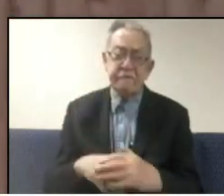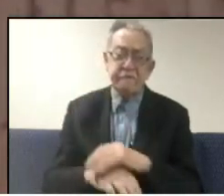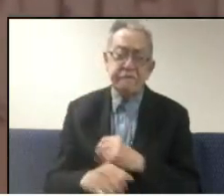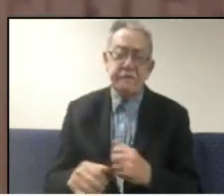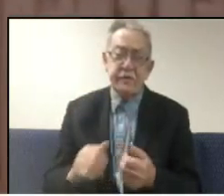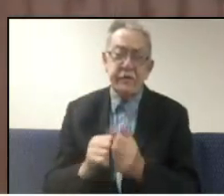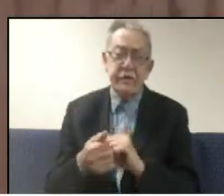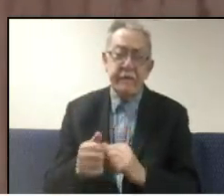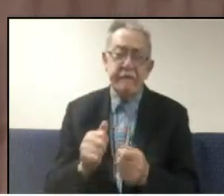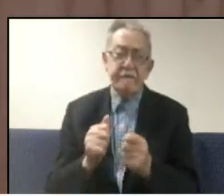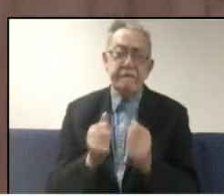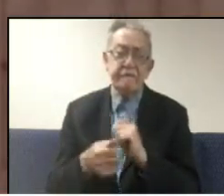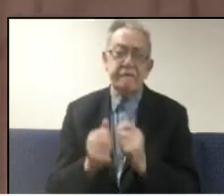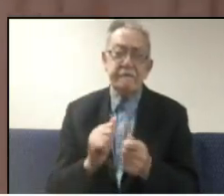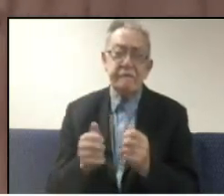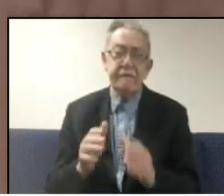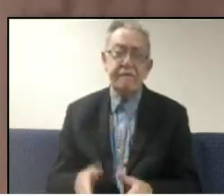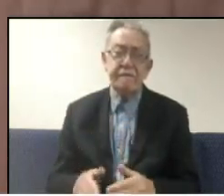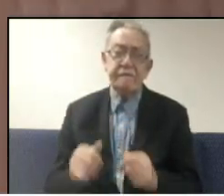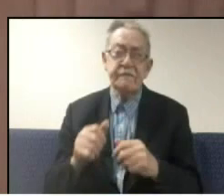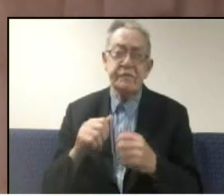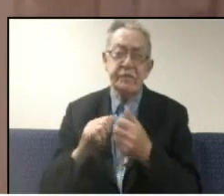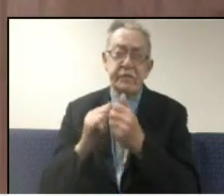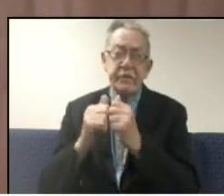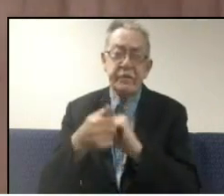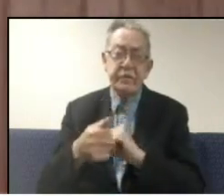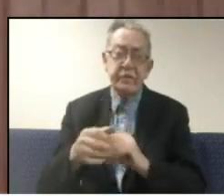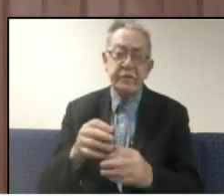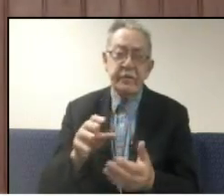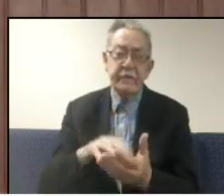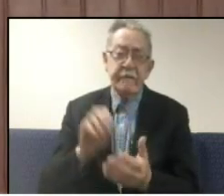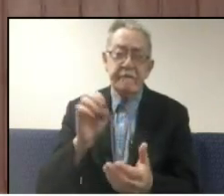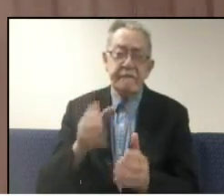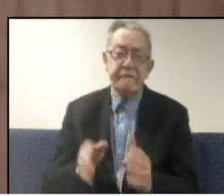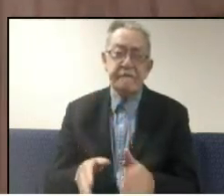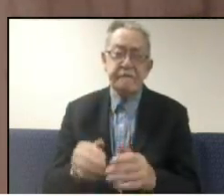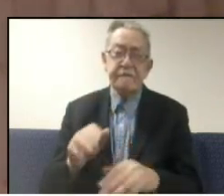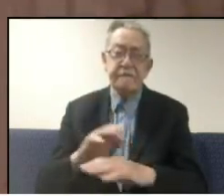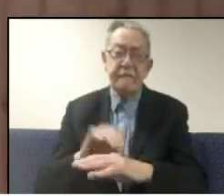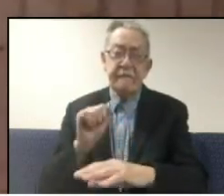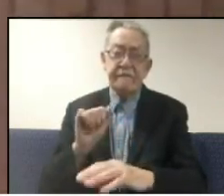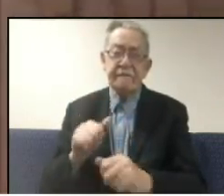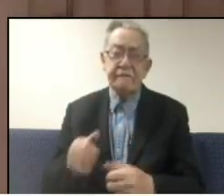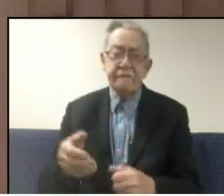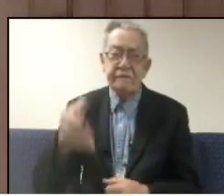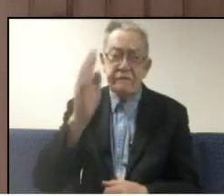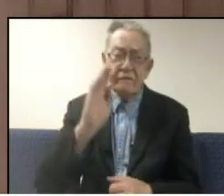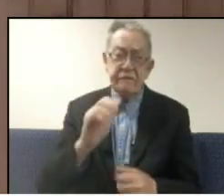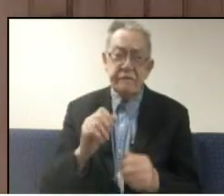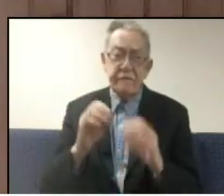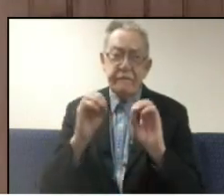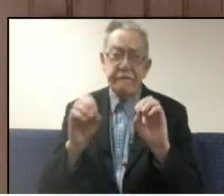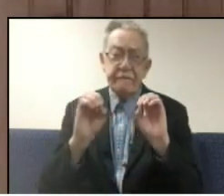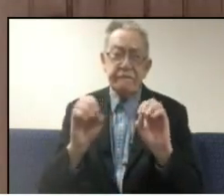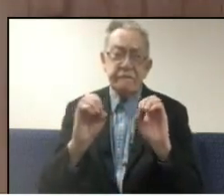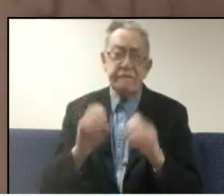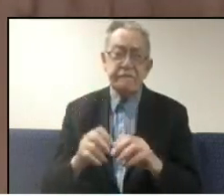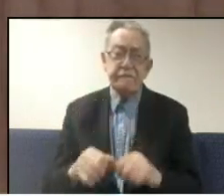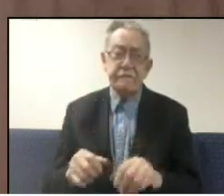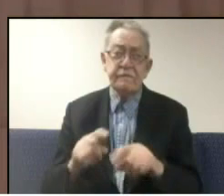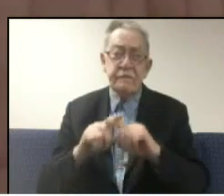recruited or how scholars are recruited. God's calling is completely different. And